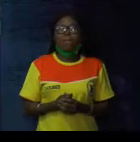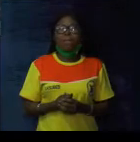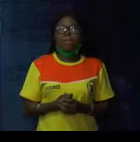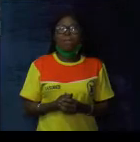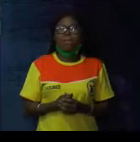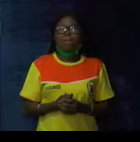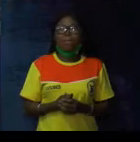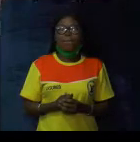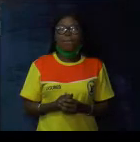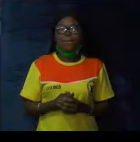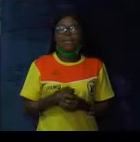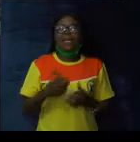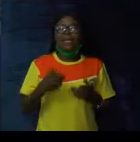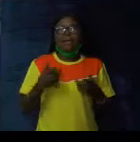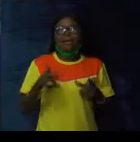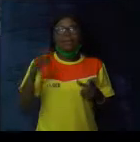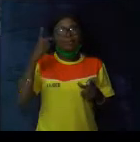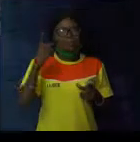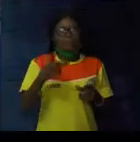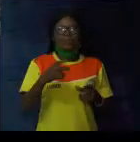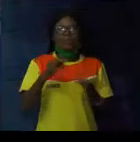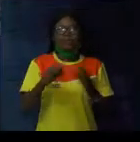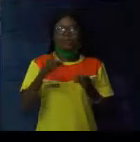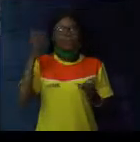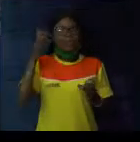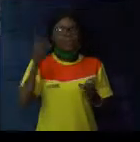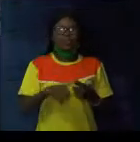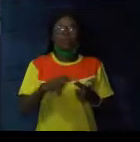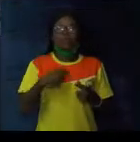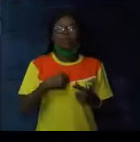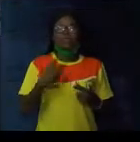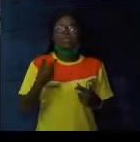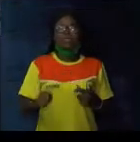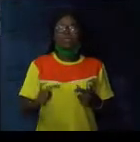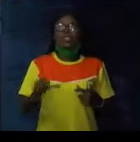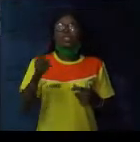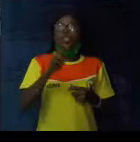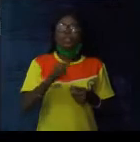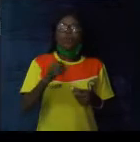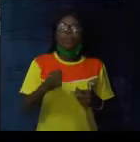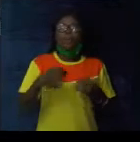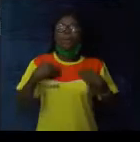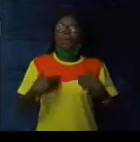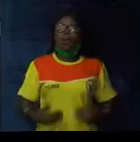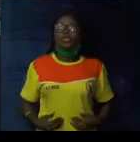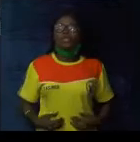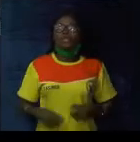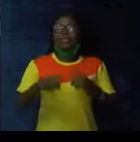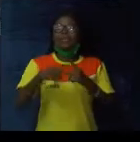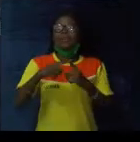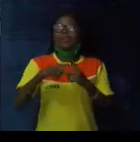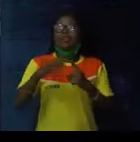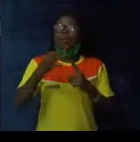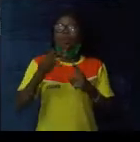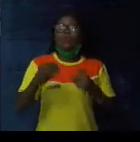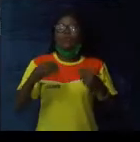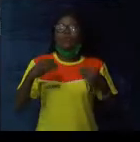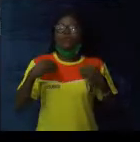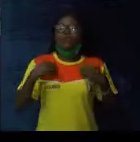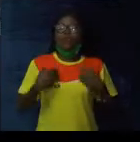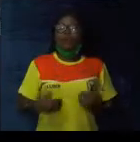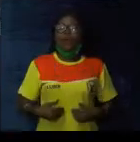Oh, well, let's see if you were listening to me. The normal body temperature of the human body is approximately